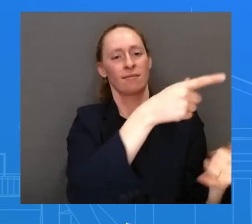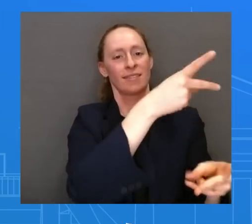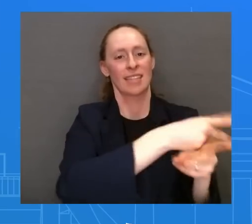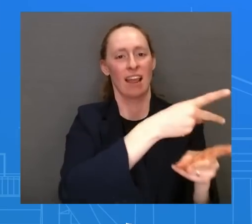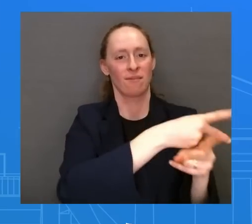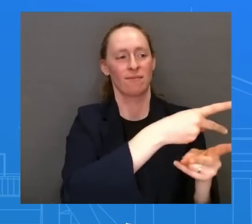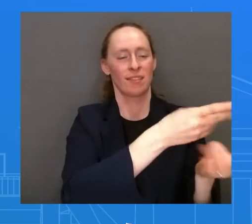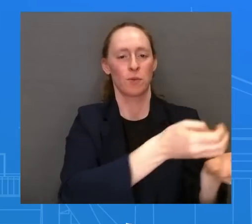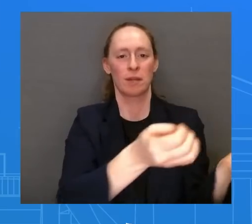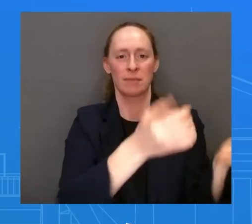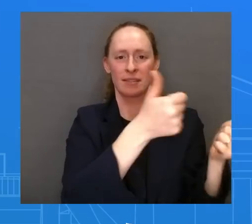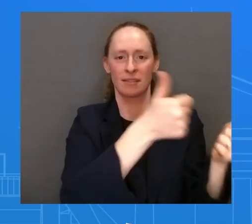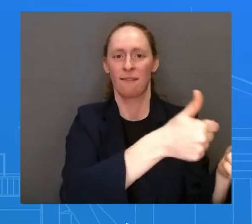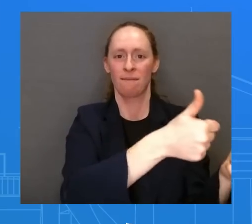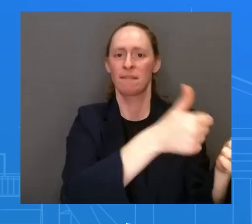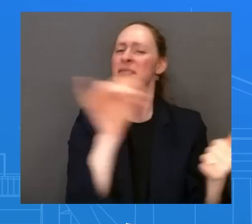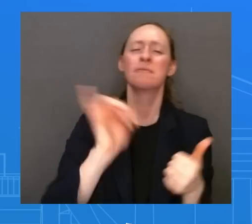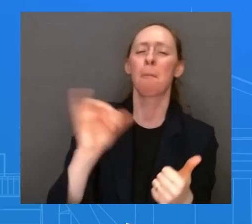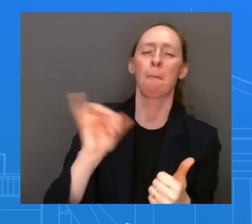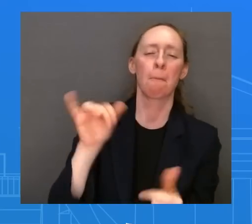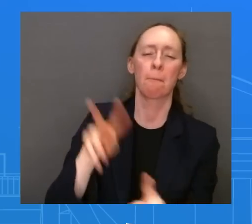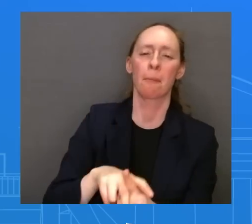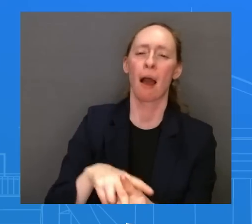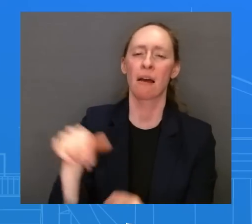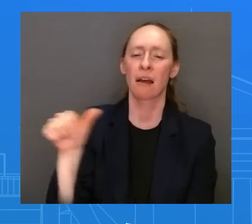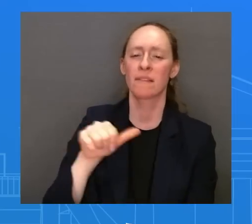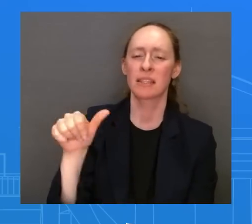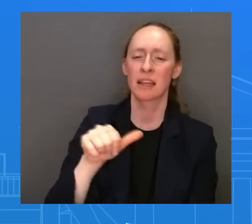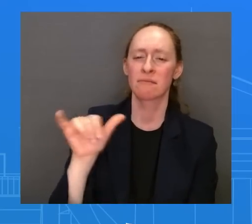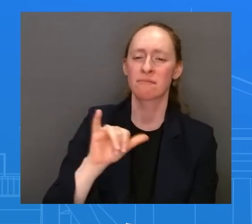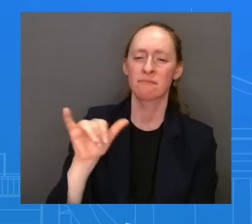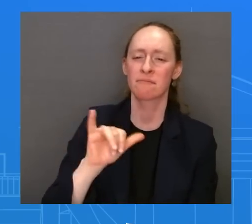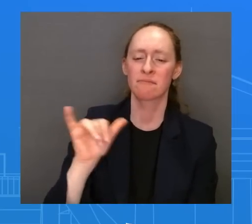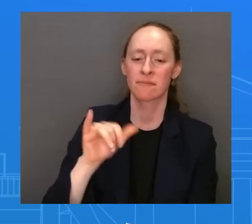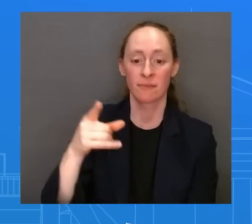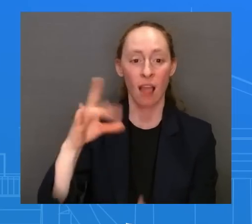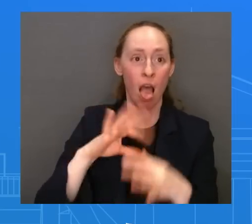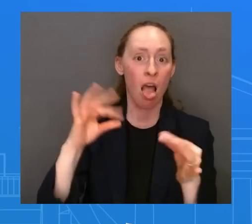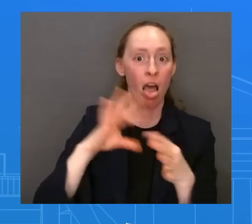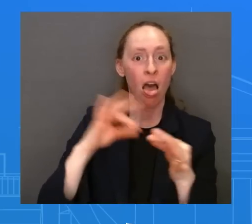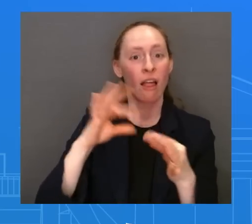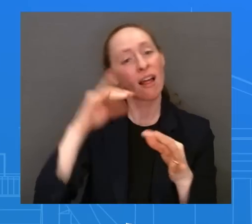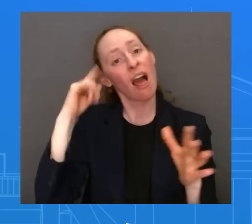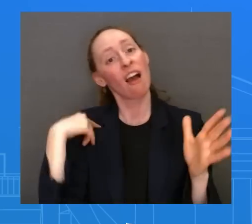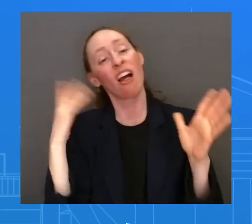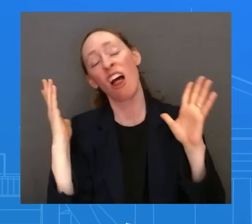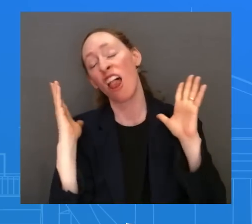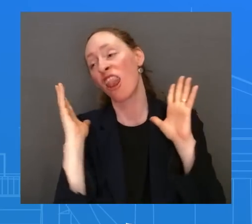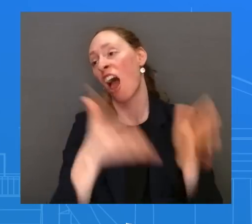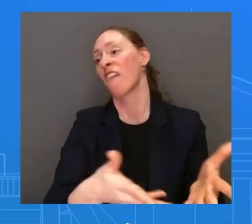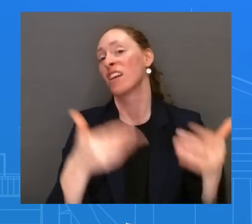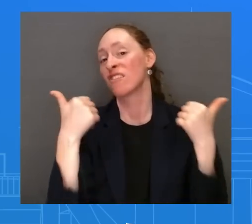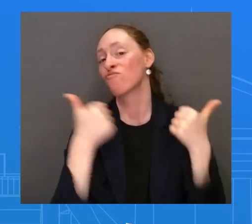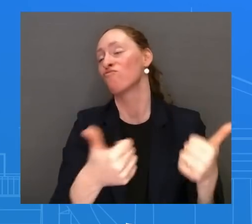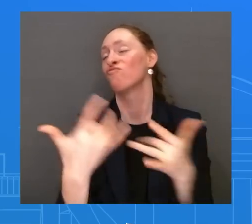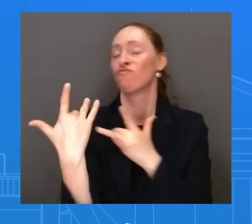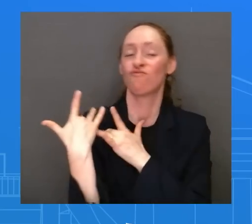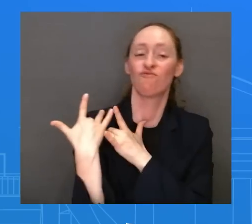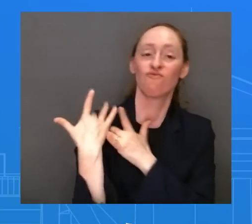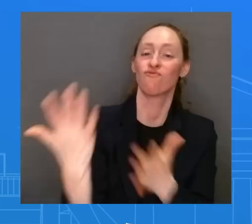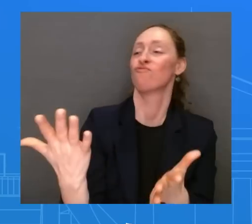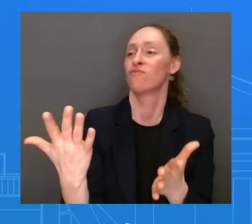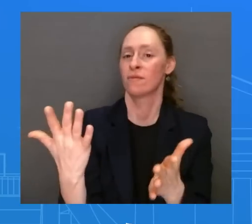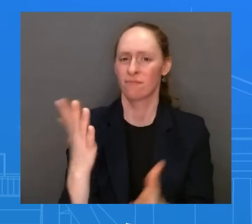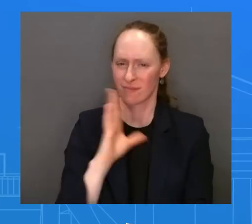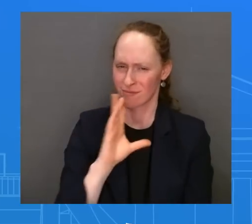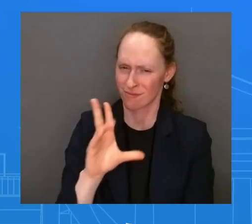argument is just ludicrous that we left millions of dollars of stuff in Afghanistan we didn't we turned it over as the previous